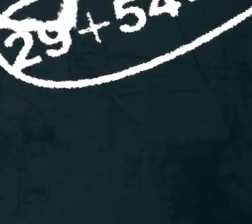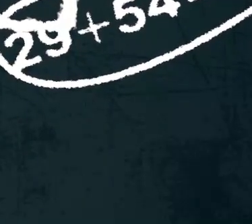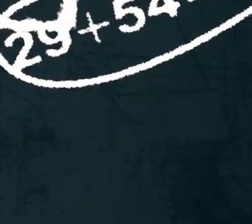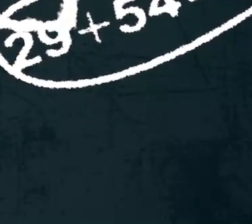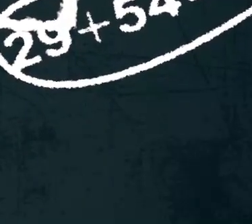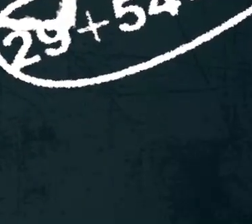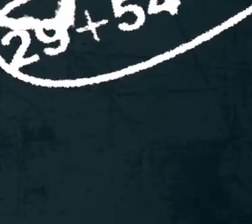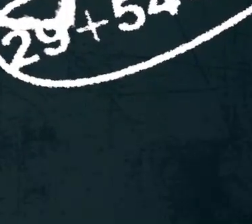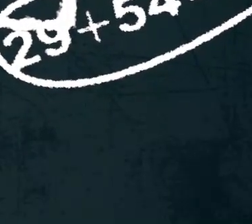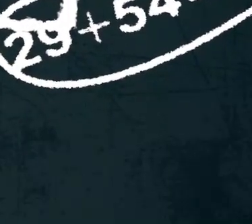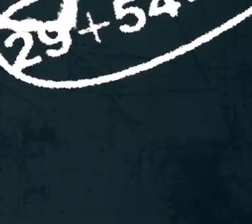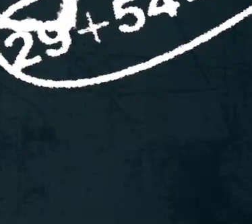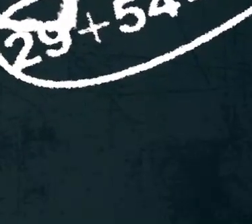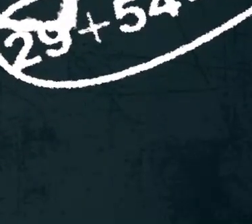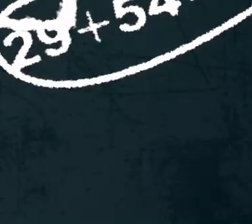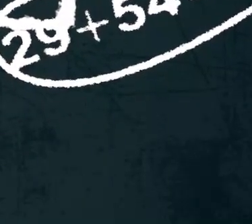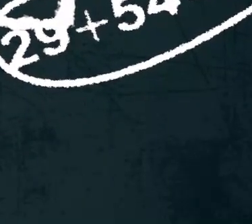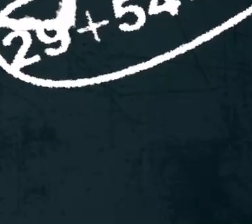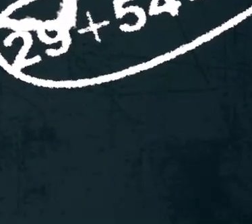Board.